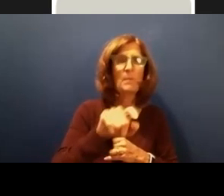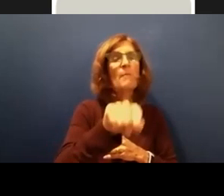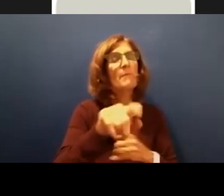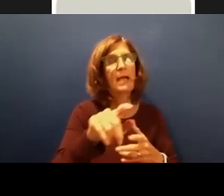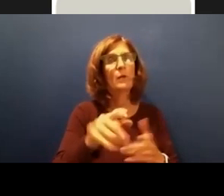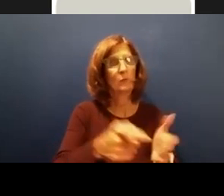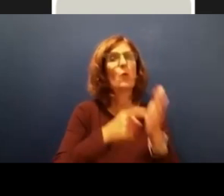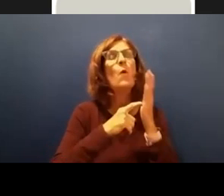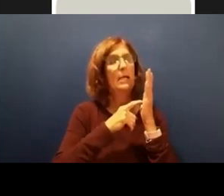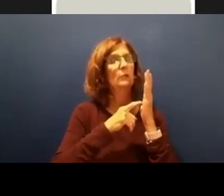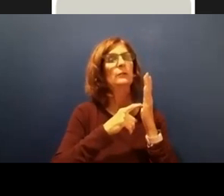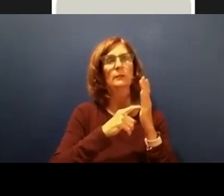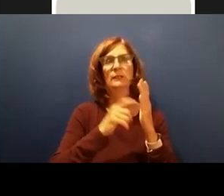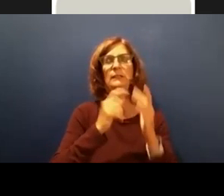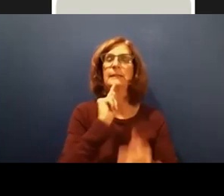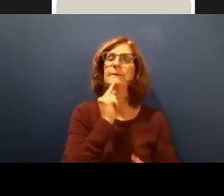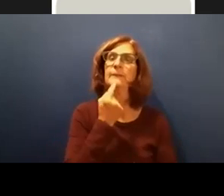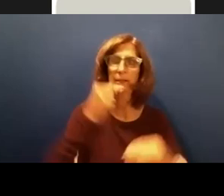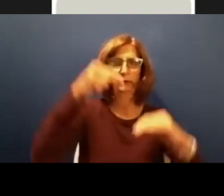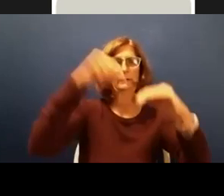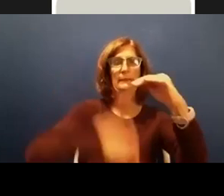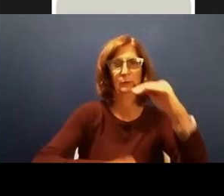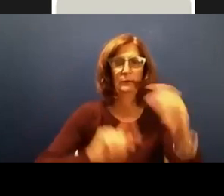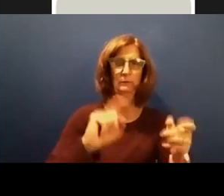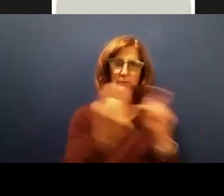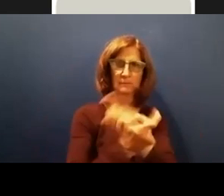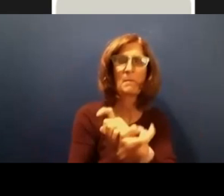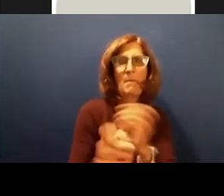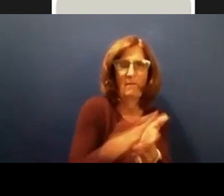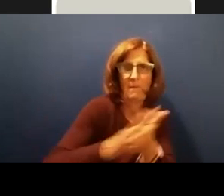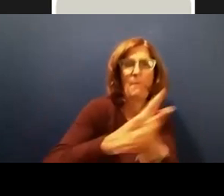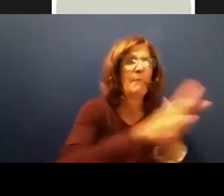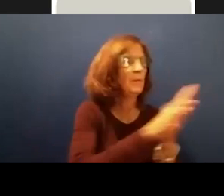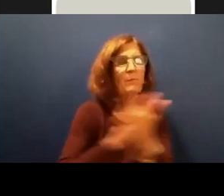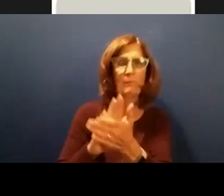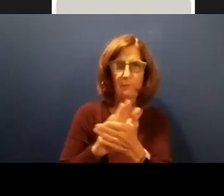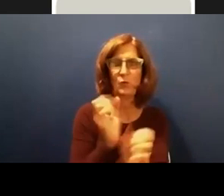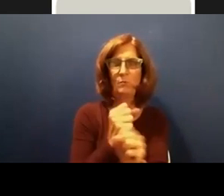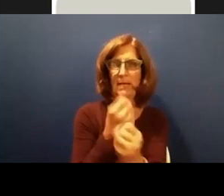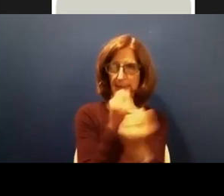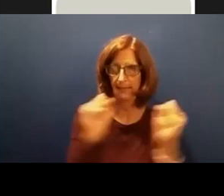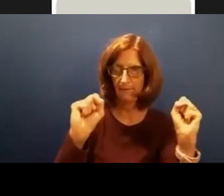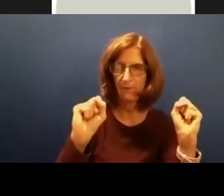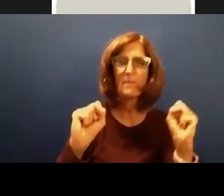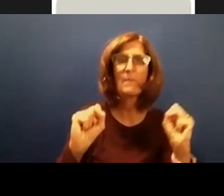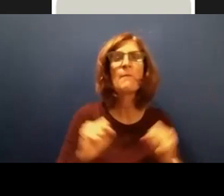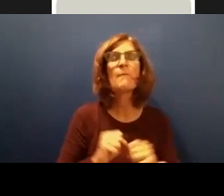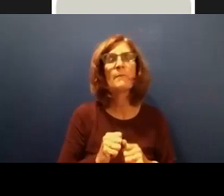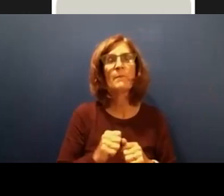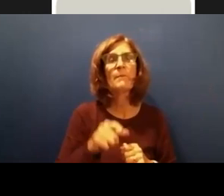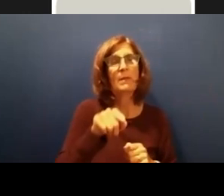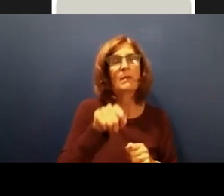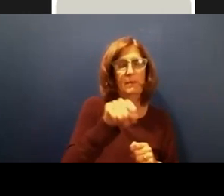and remediation work, Samara Road will, in its redevelopment of the Southside Works site, create